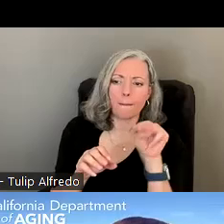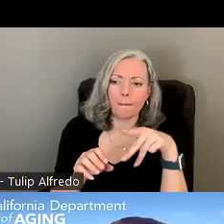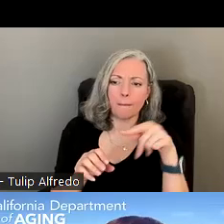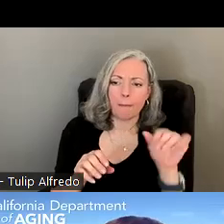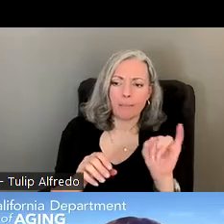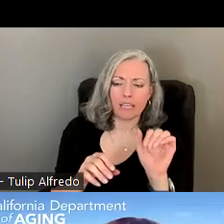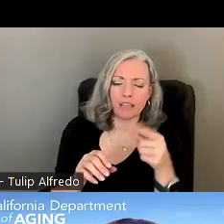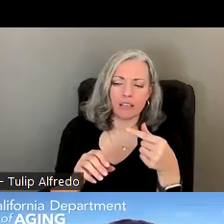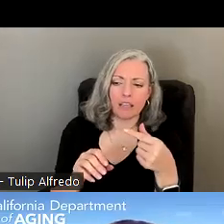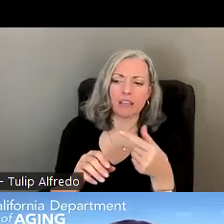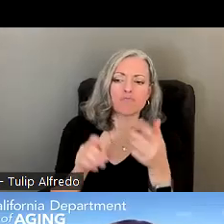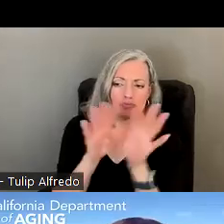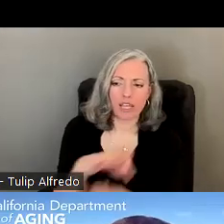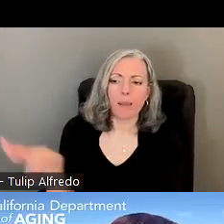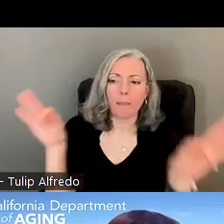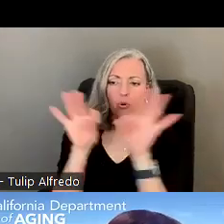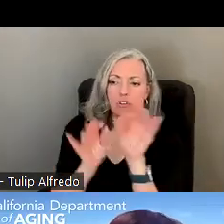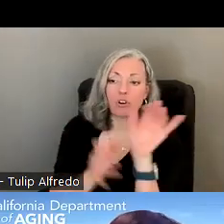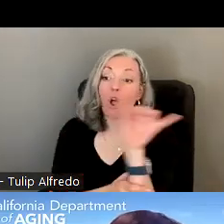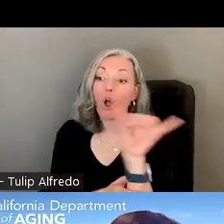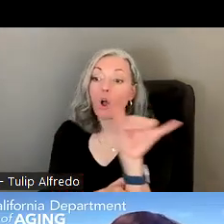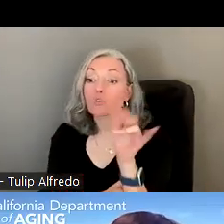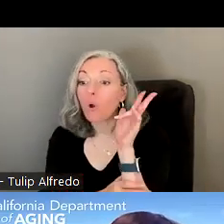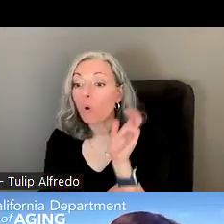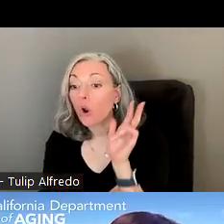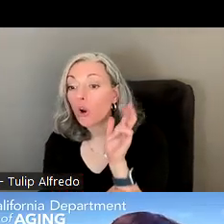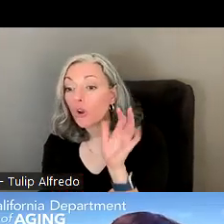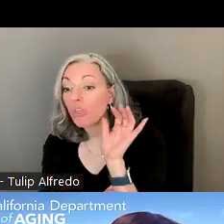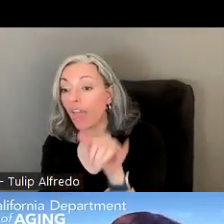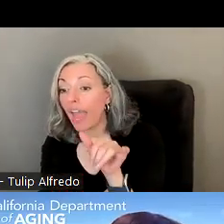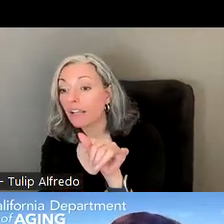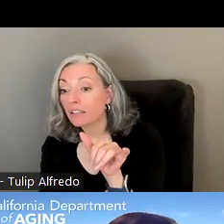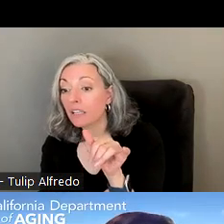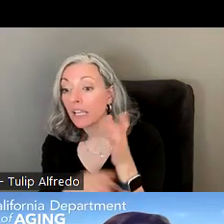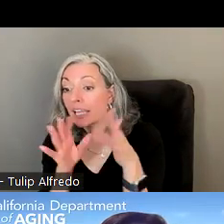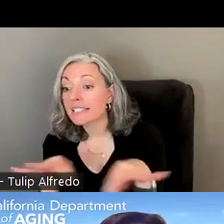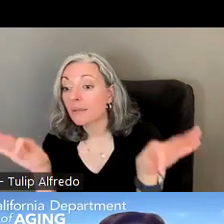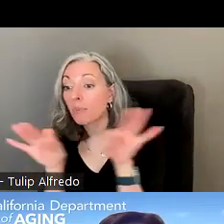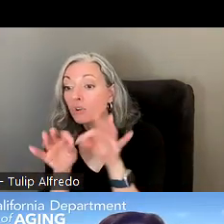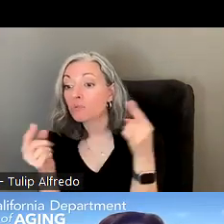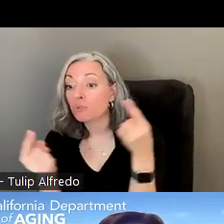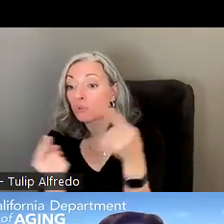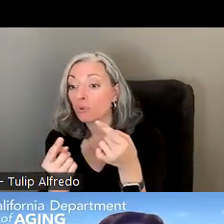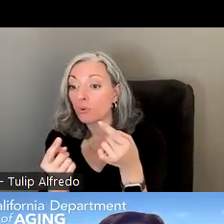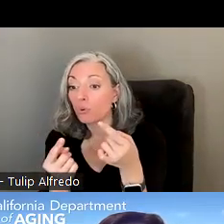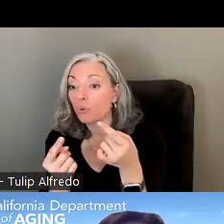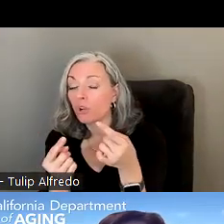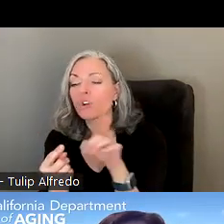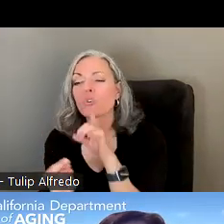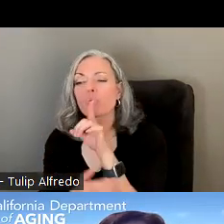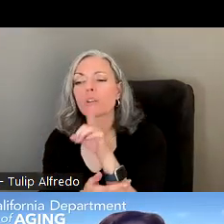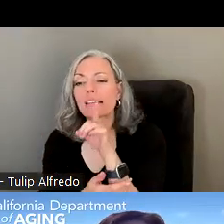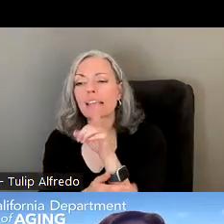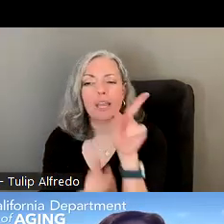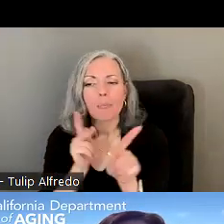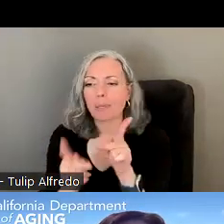key. We also heard that it is important to really, people don't